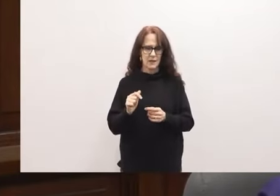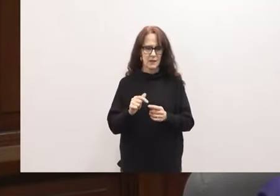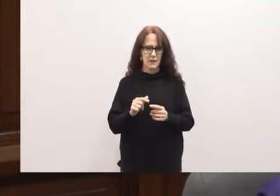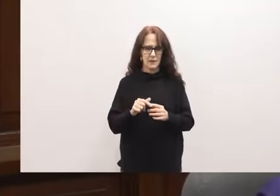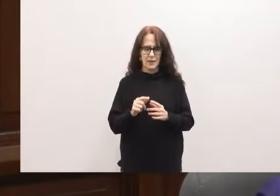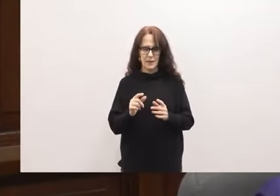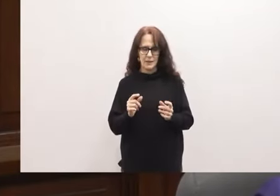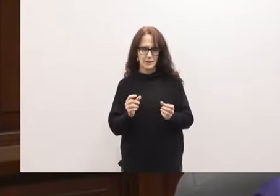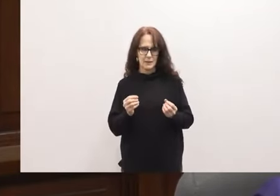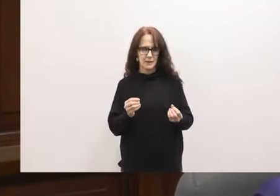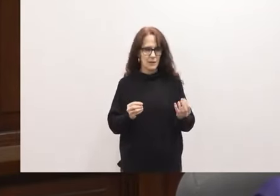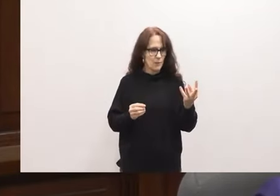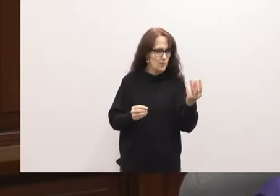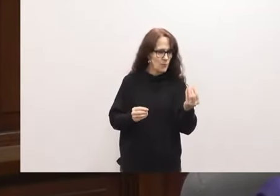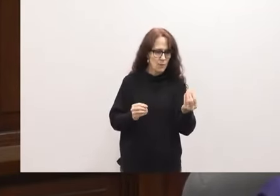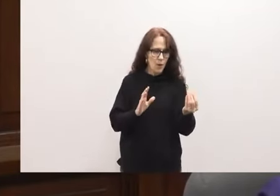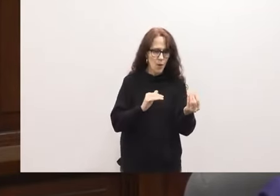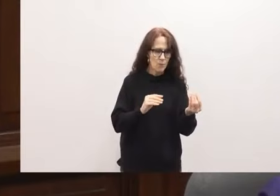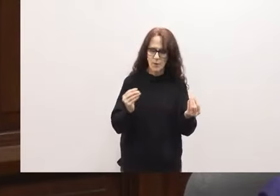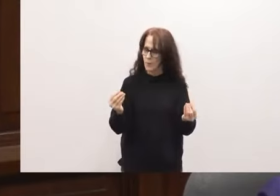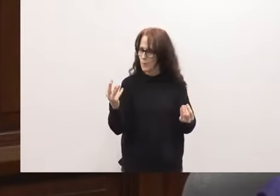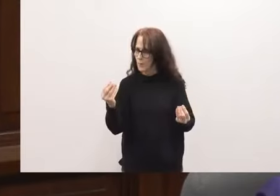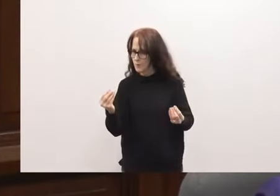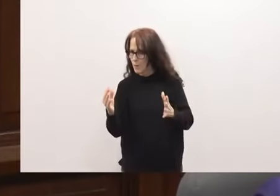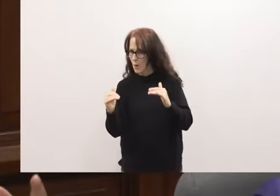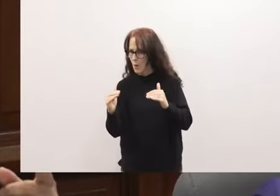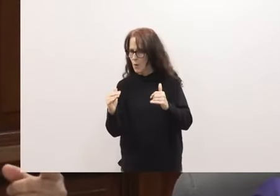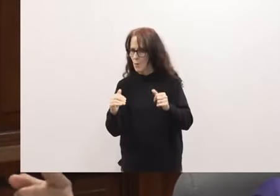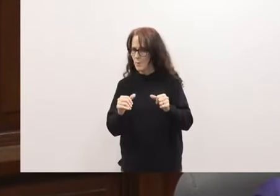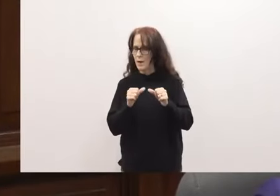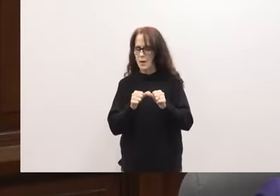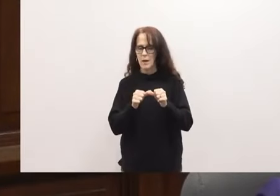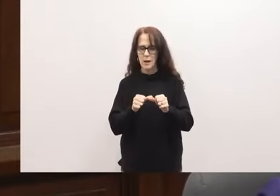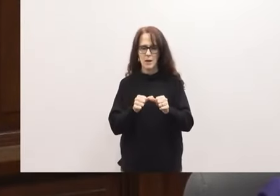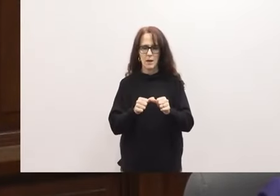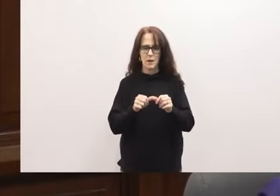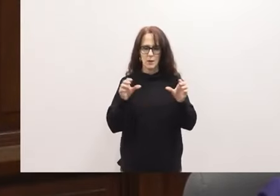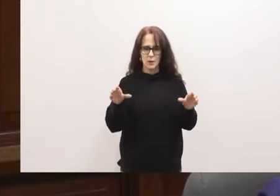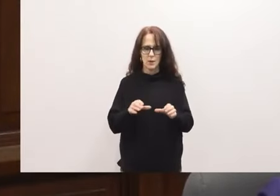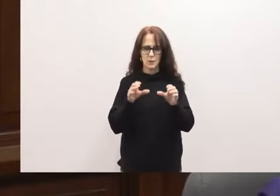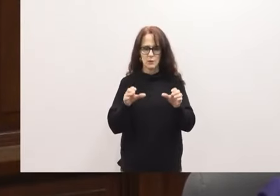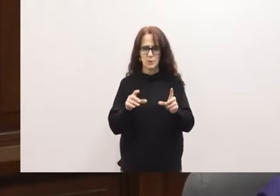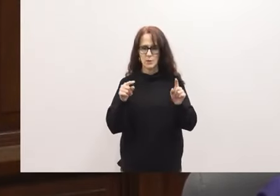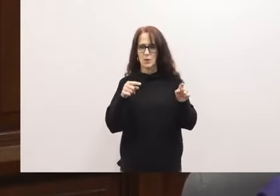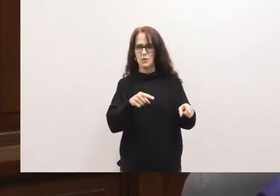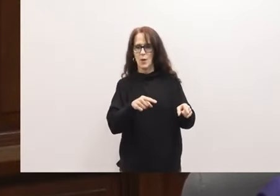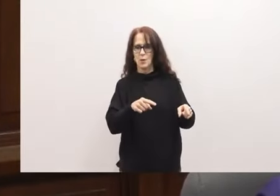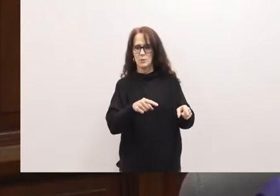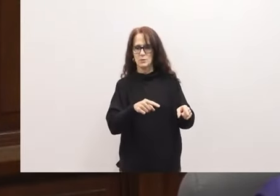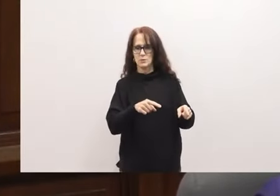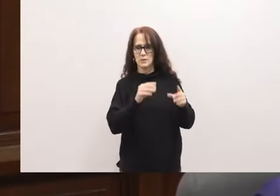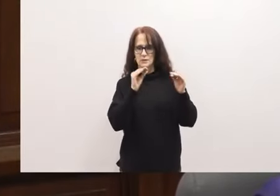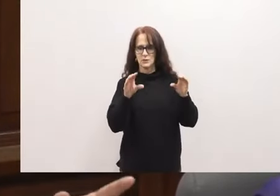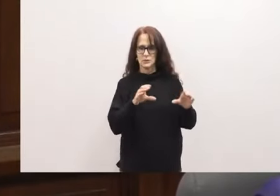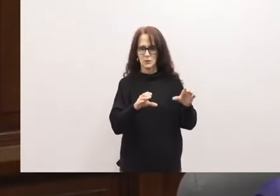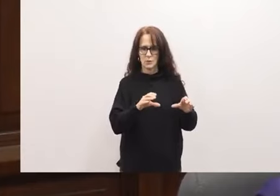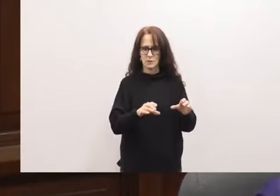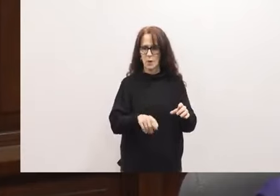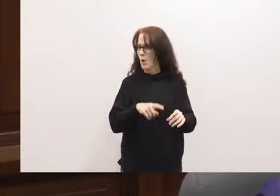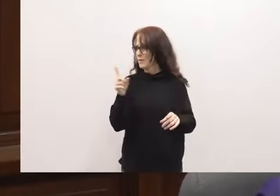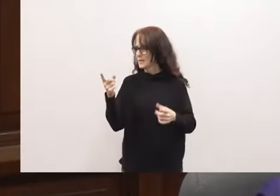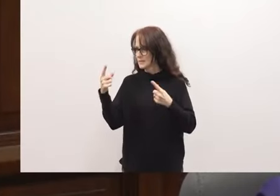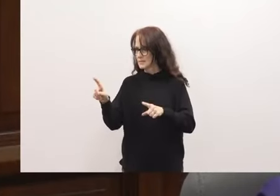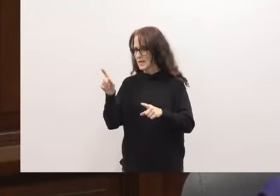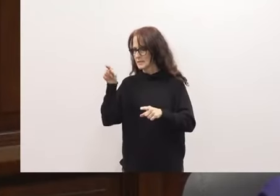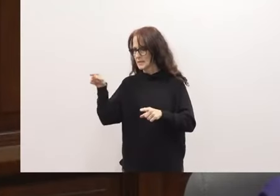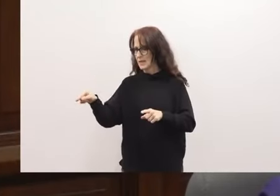light, sparkles mm-hmm. of hope, that then we can leverage and say, we all need to be doing what those teachers over here are doing, or what this success